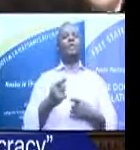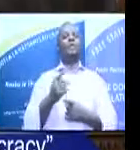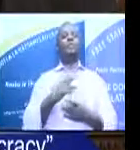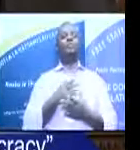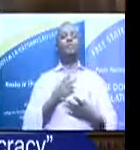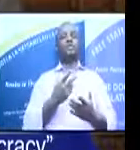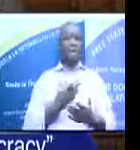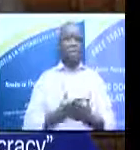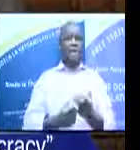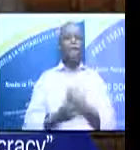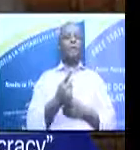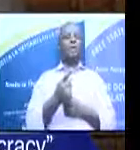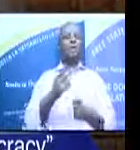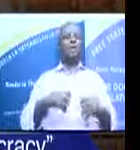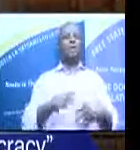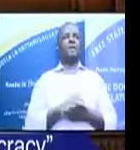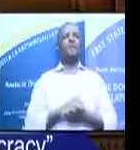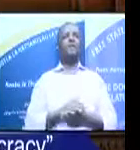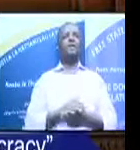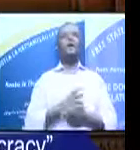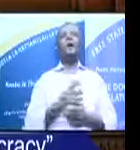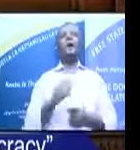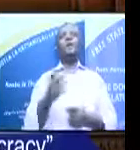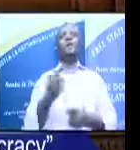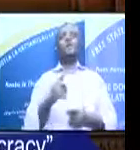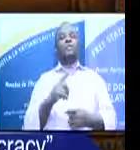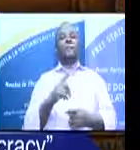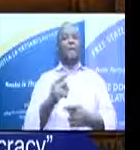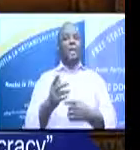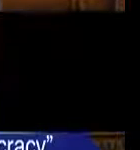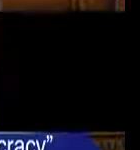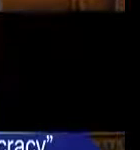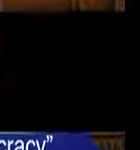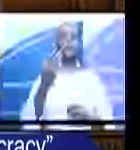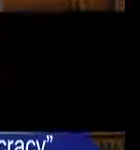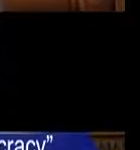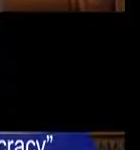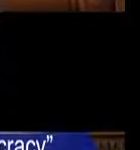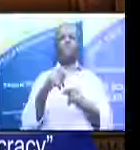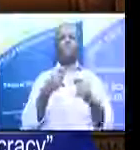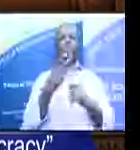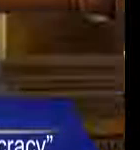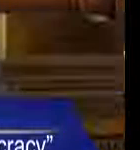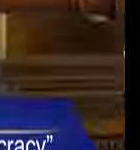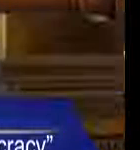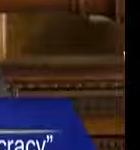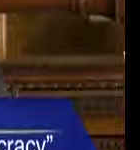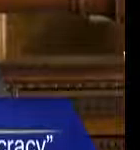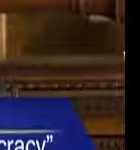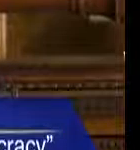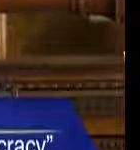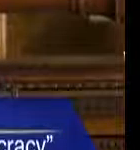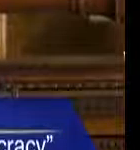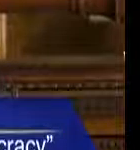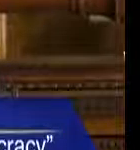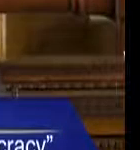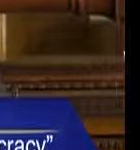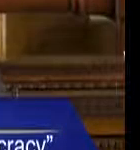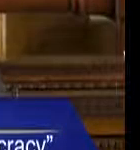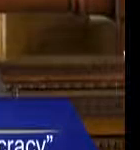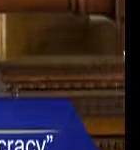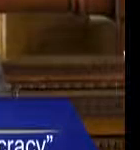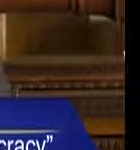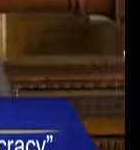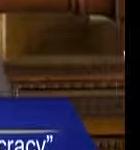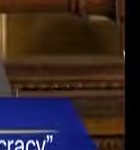of corruption and all of that. And that's why any other case, including the case about the HOD of Department of Health, you must understand it in that